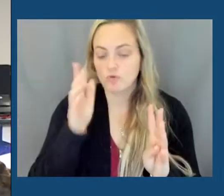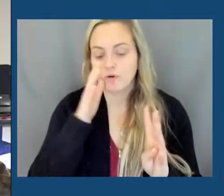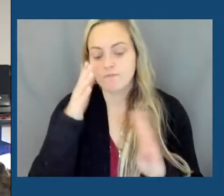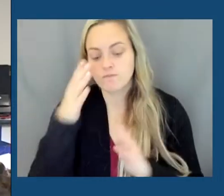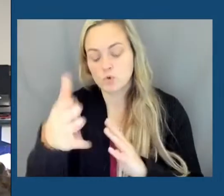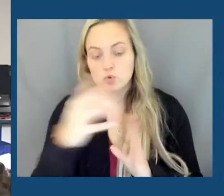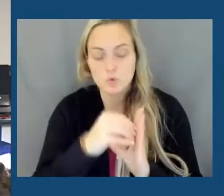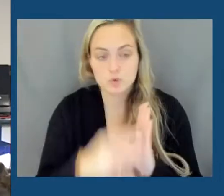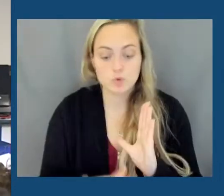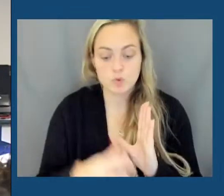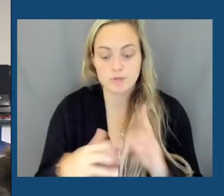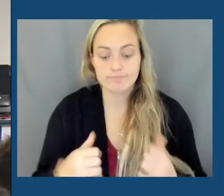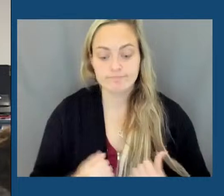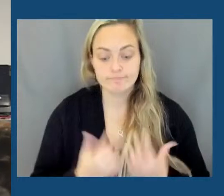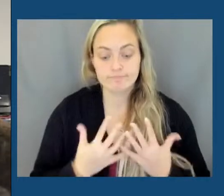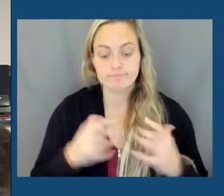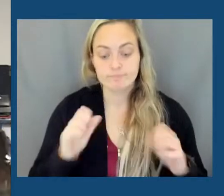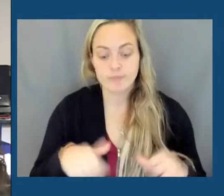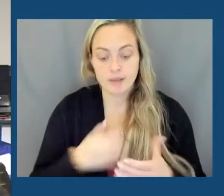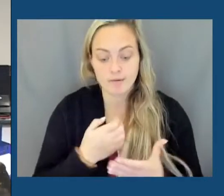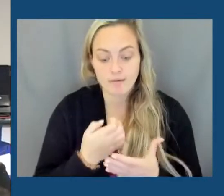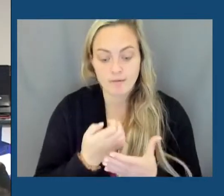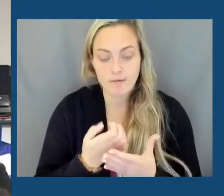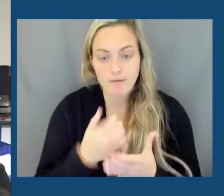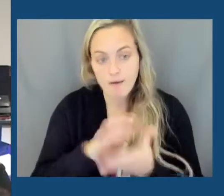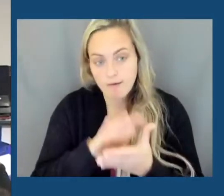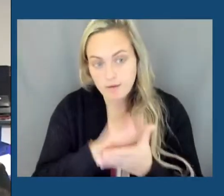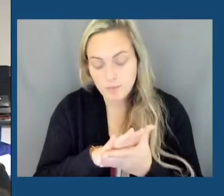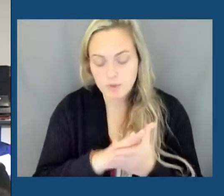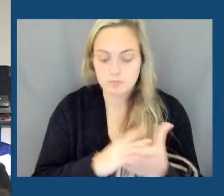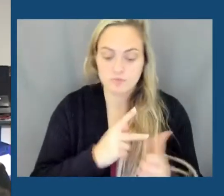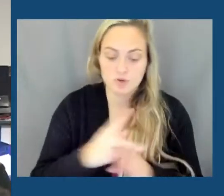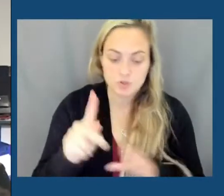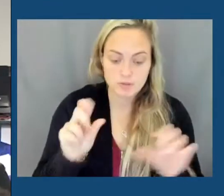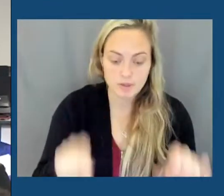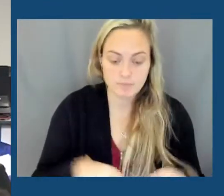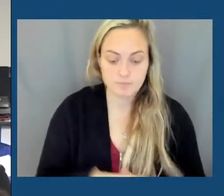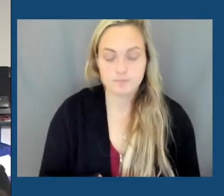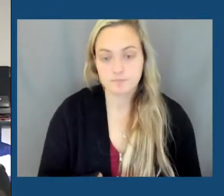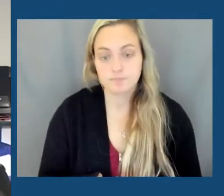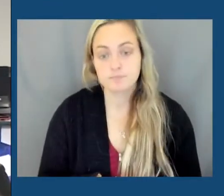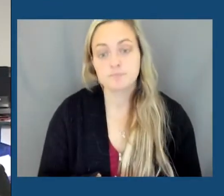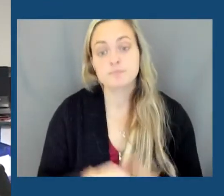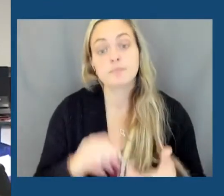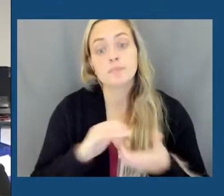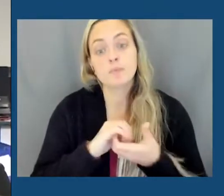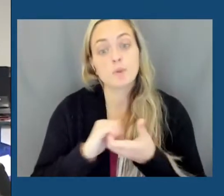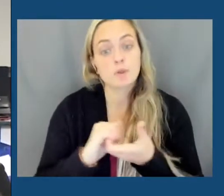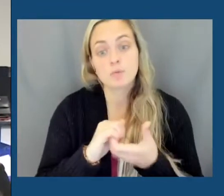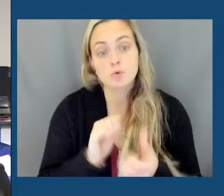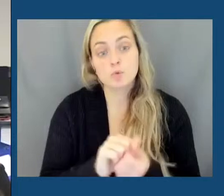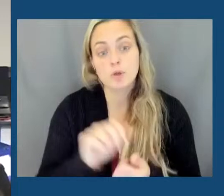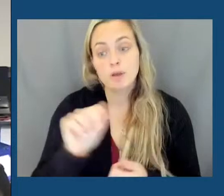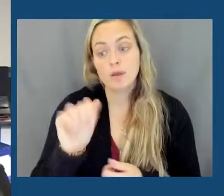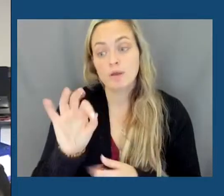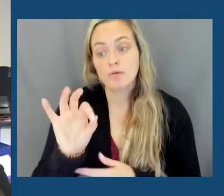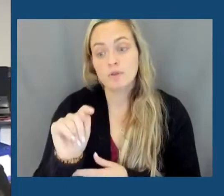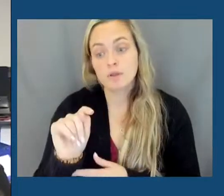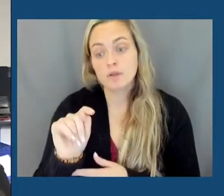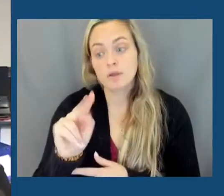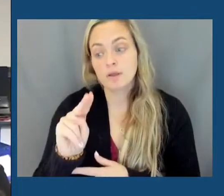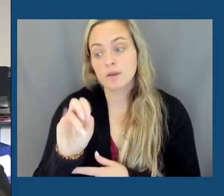can thrive academically and professionally. Our collaboration with AFT and